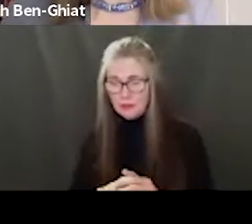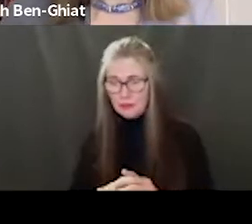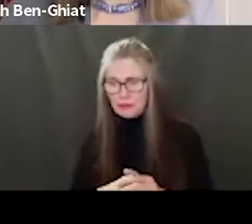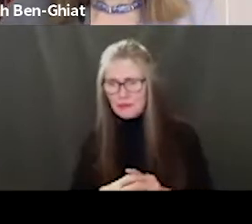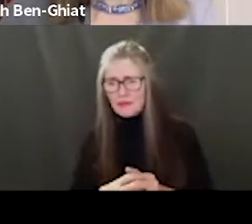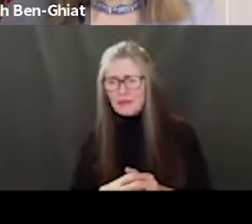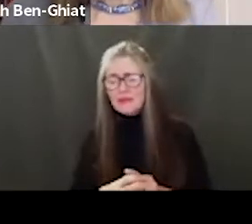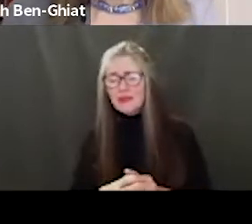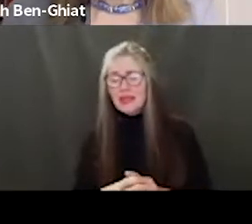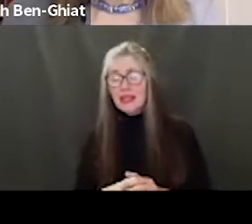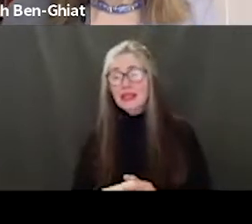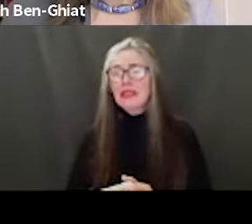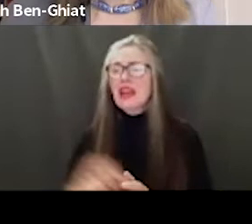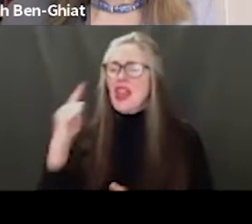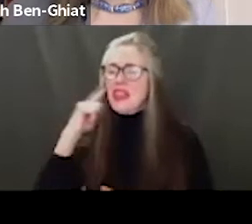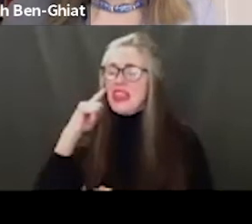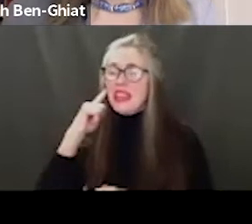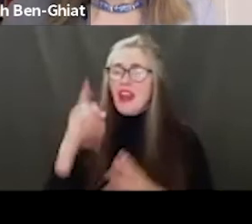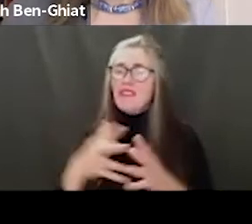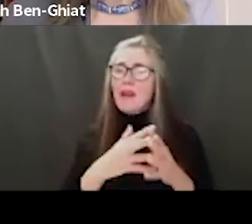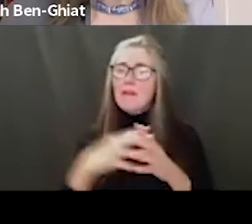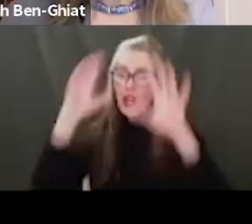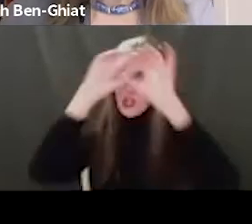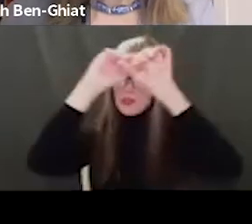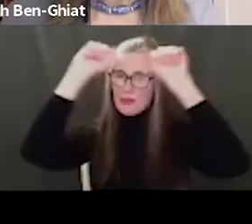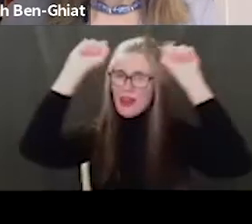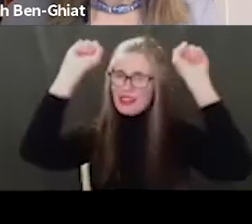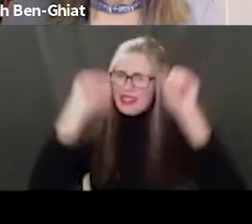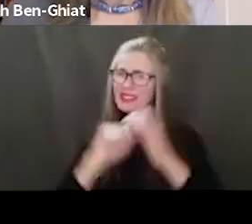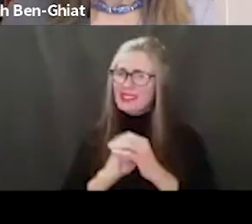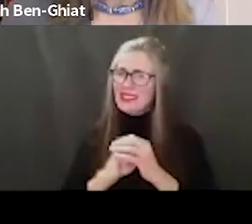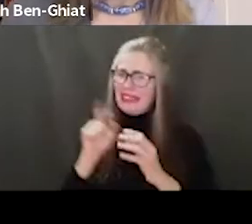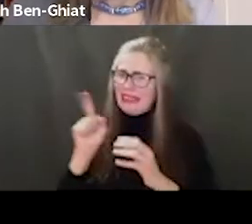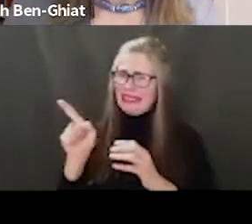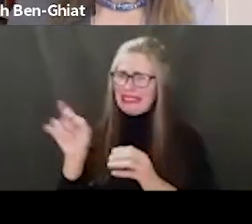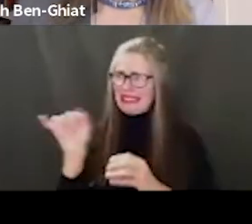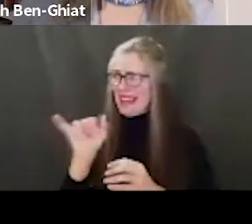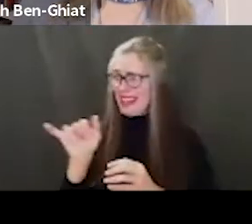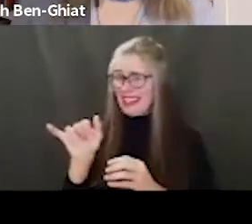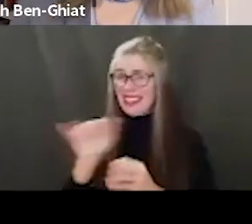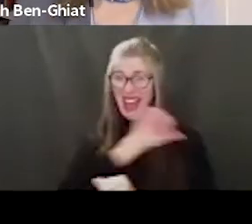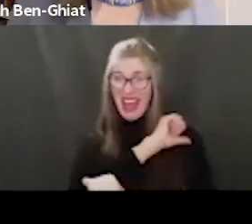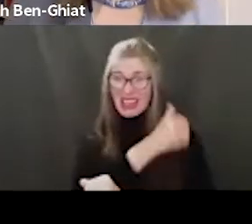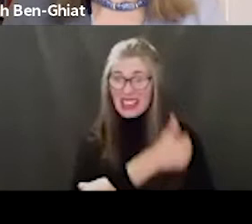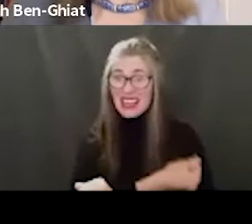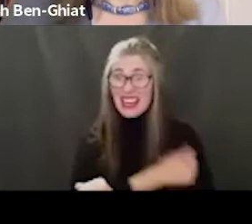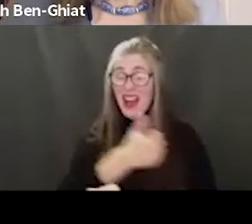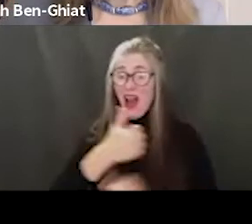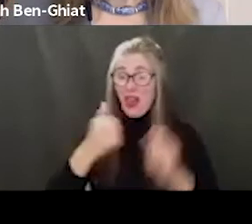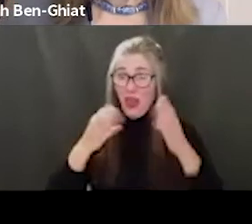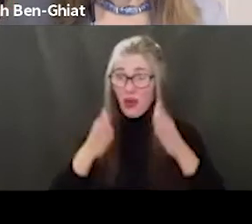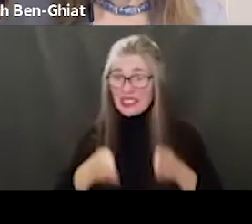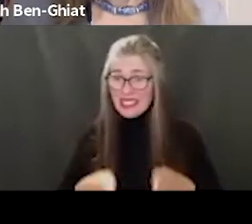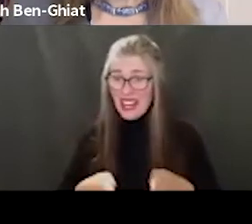of an American president as an aspiring authoritarian may be a leap for some. Trump, in fact, didn't